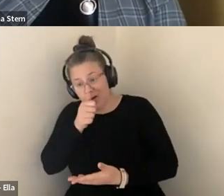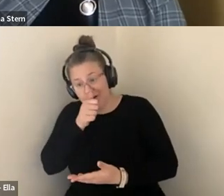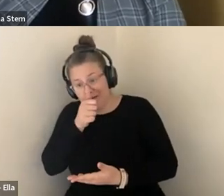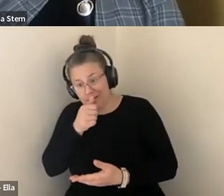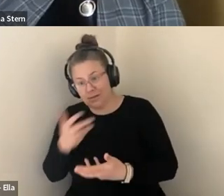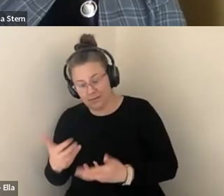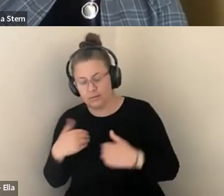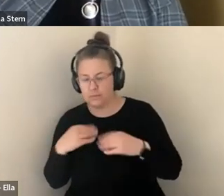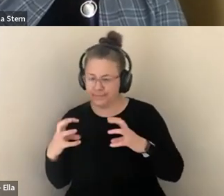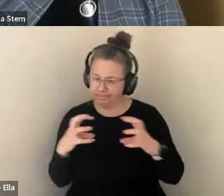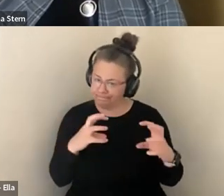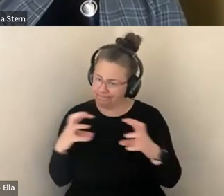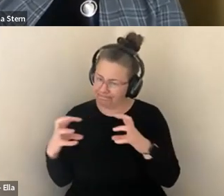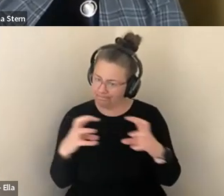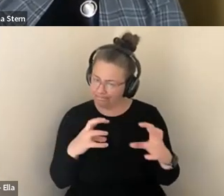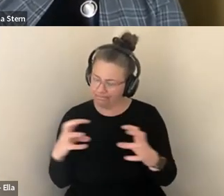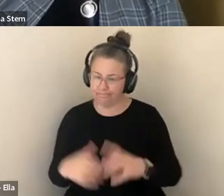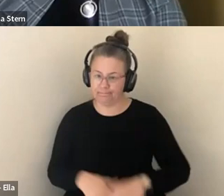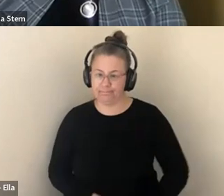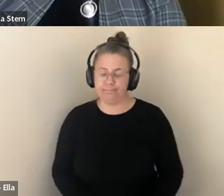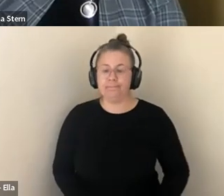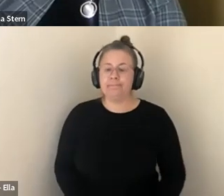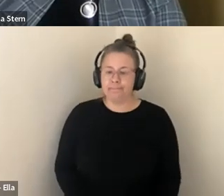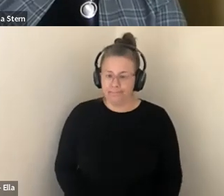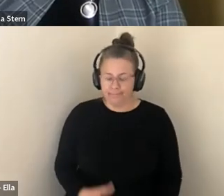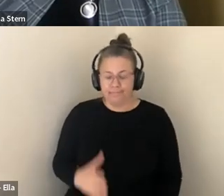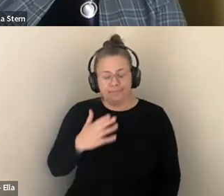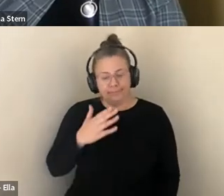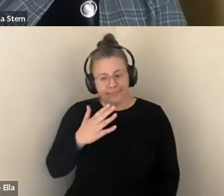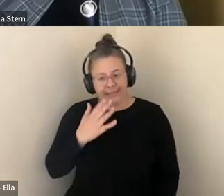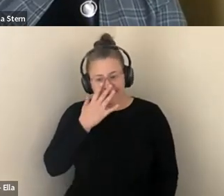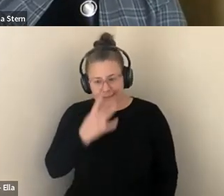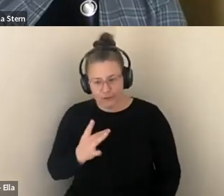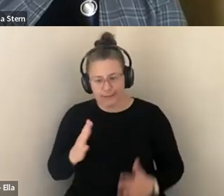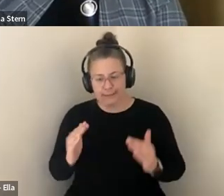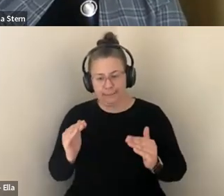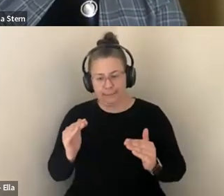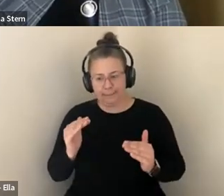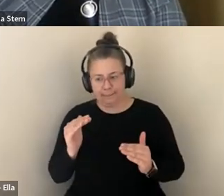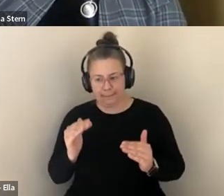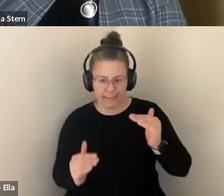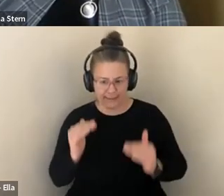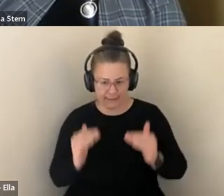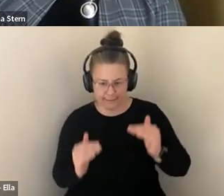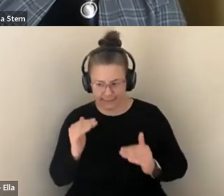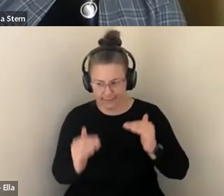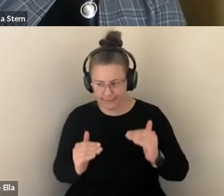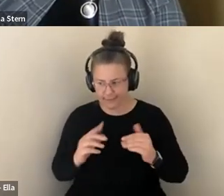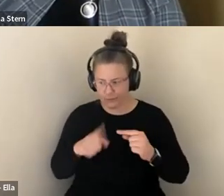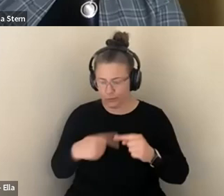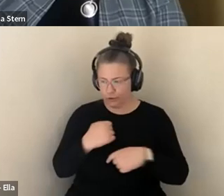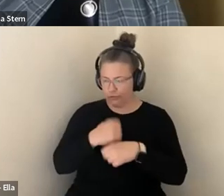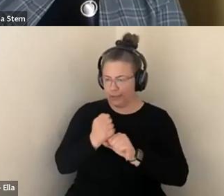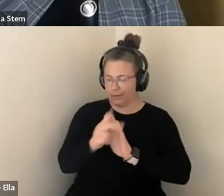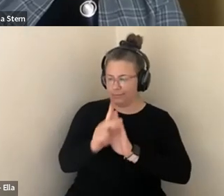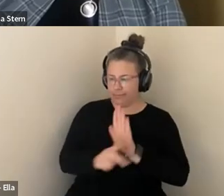Policymaking is an intricate dance of balancing these risks, but we have to remember that, you know, we're